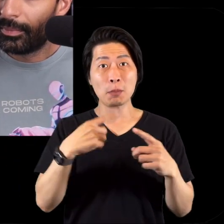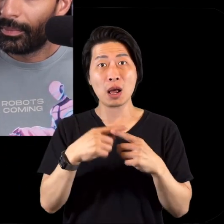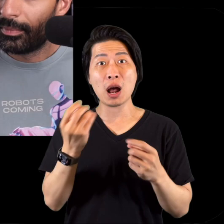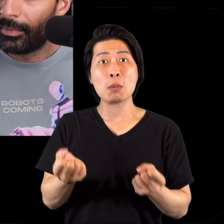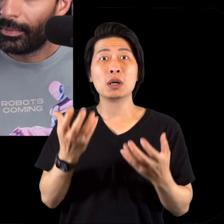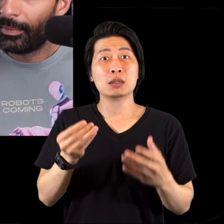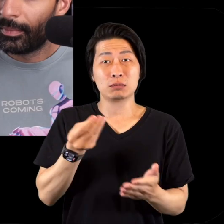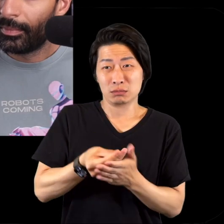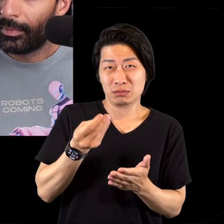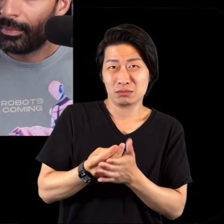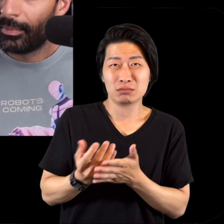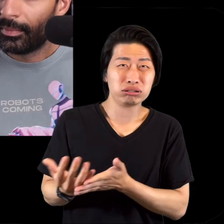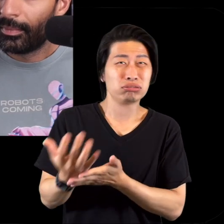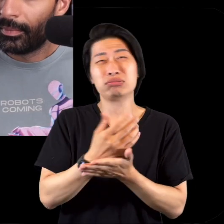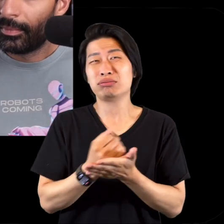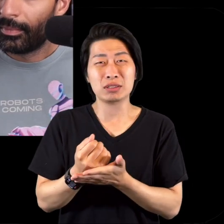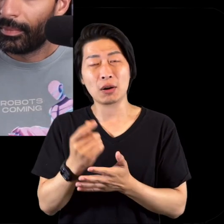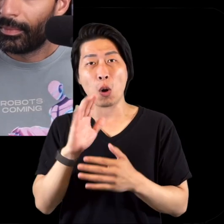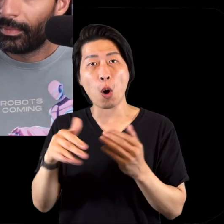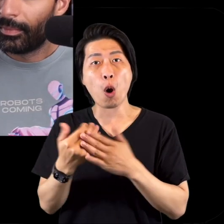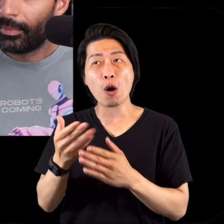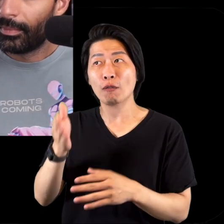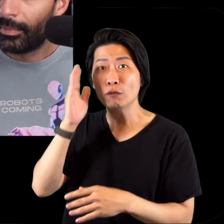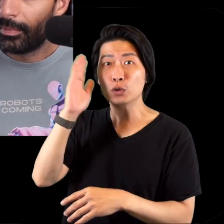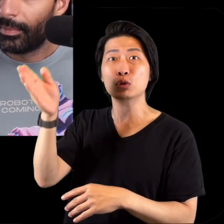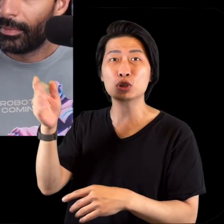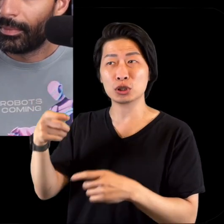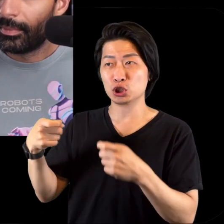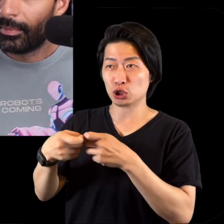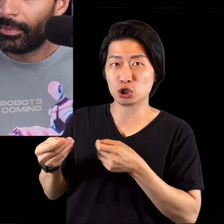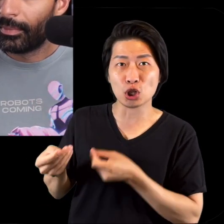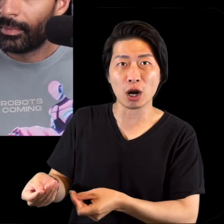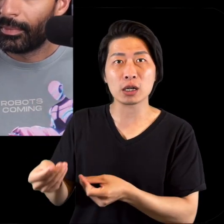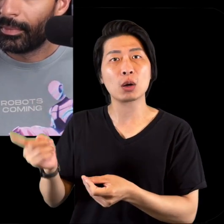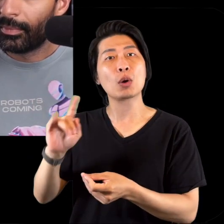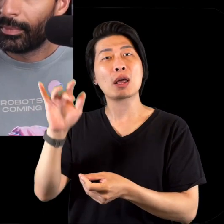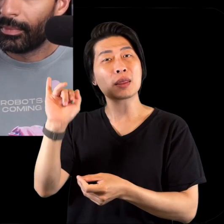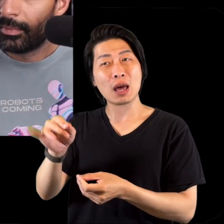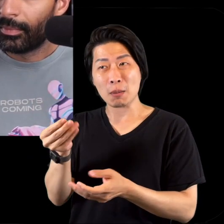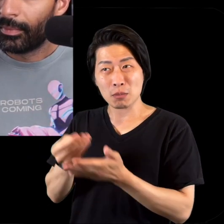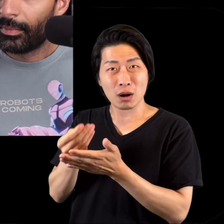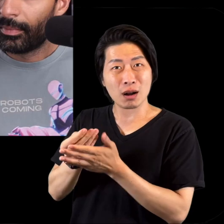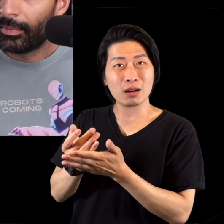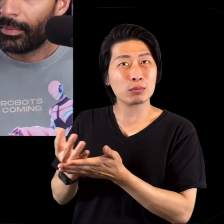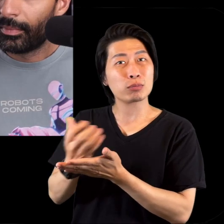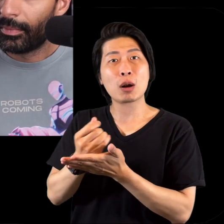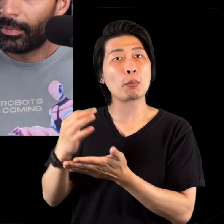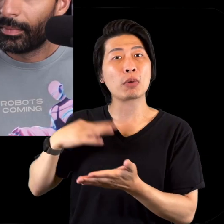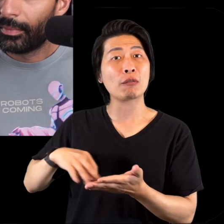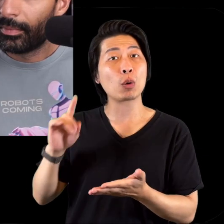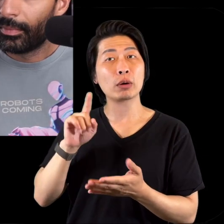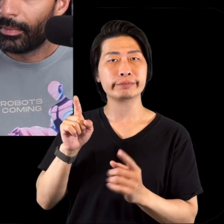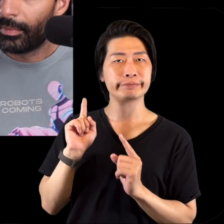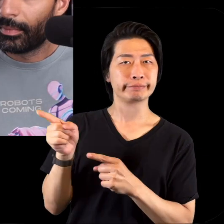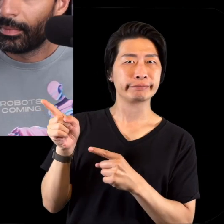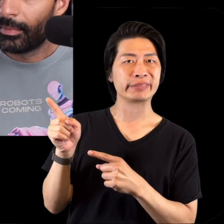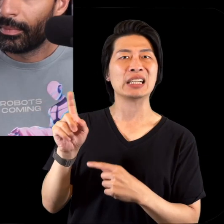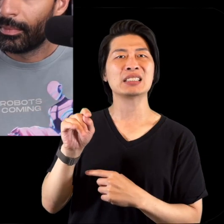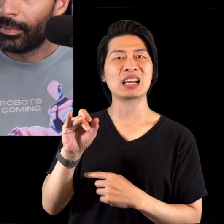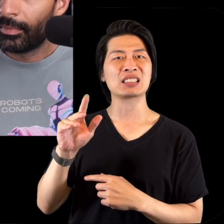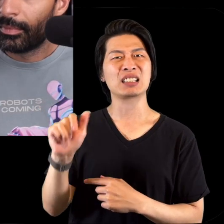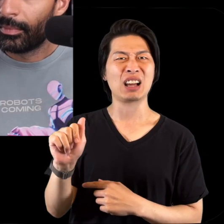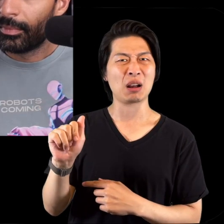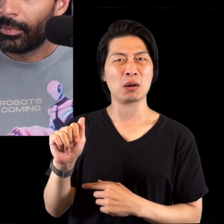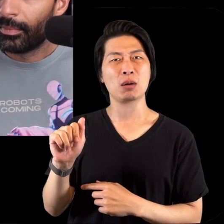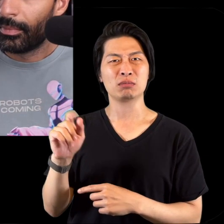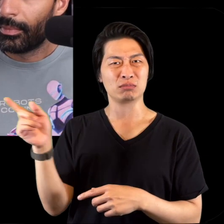equivalent. Think about the revenue that will be generated from all the future charging sessions. And where does that revenue and that profit